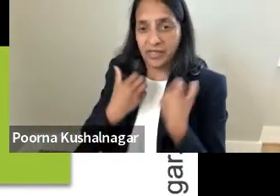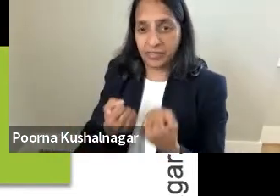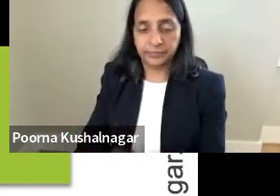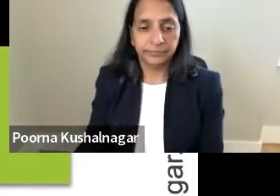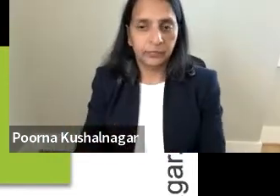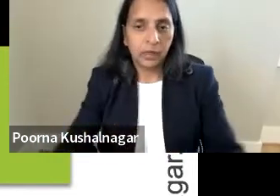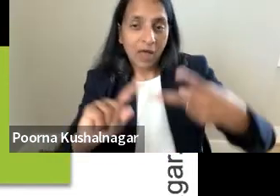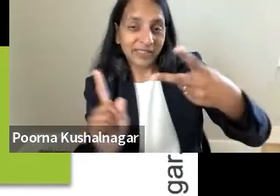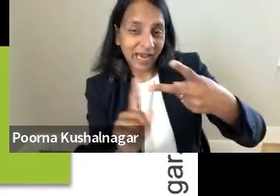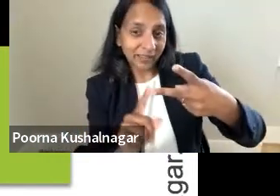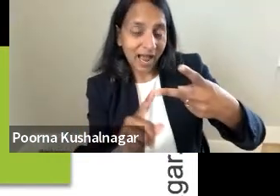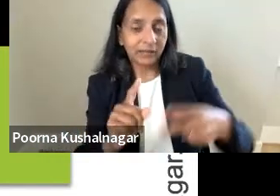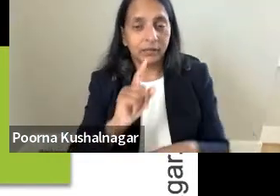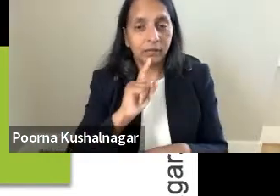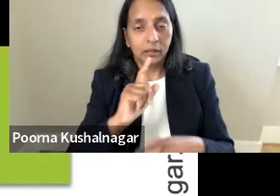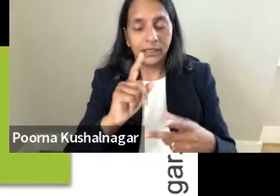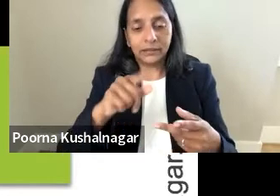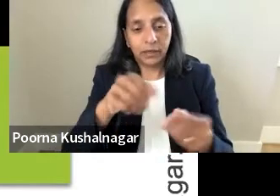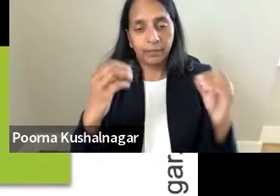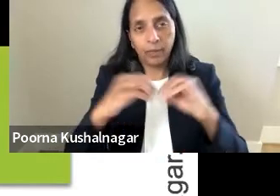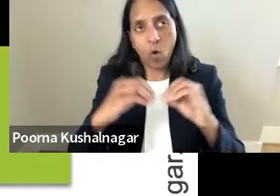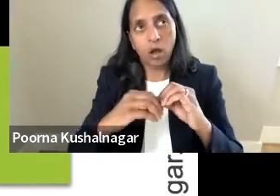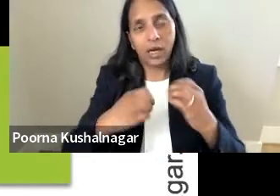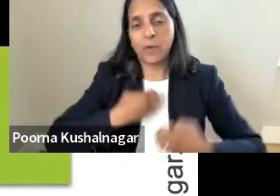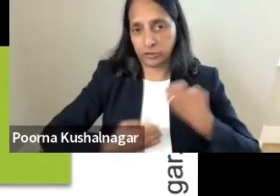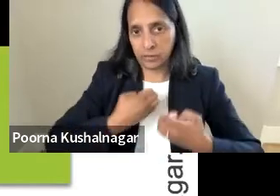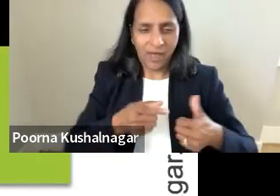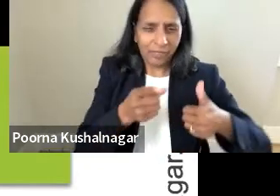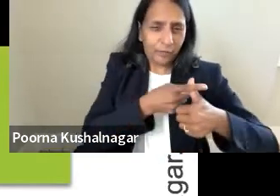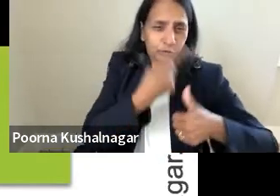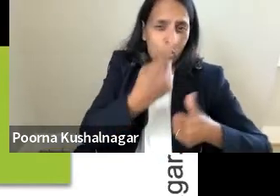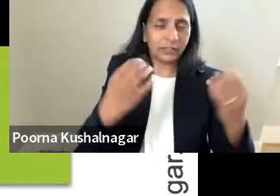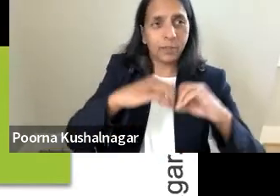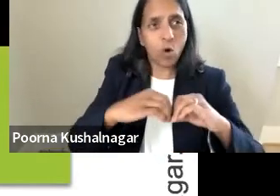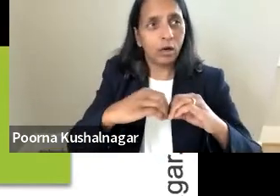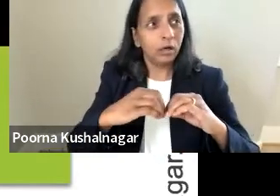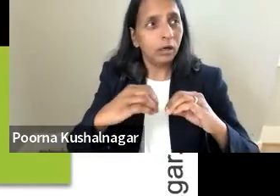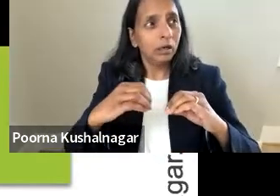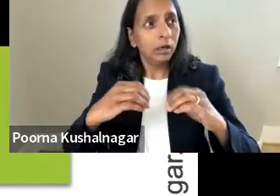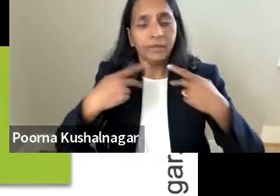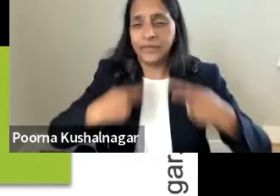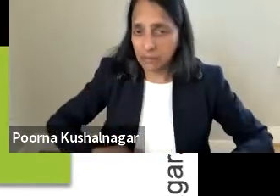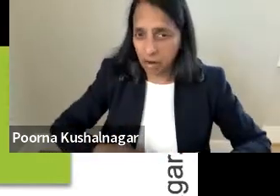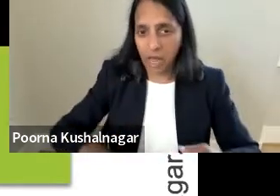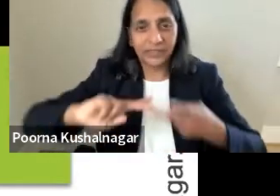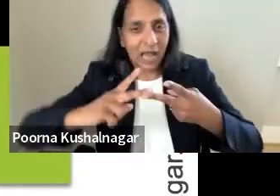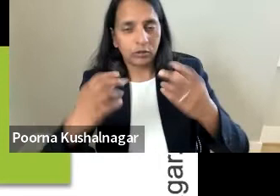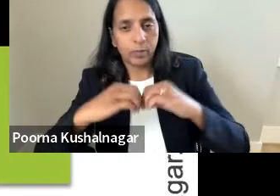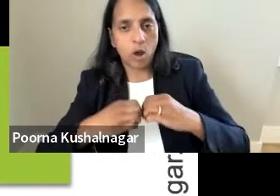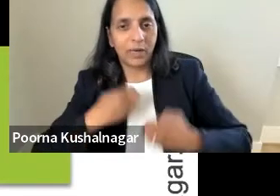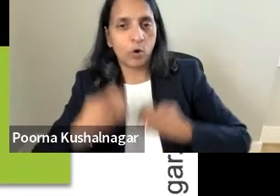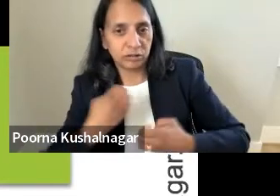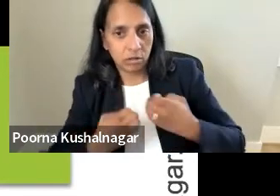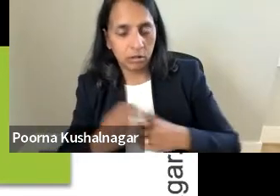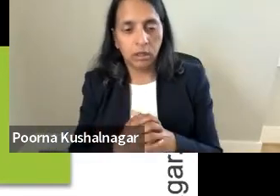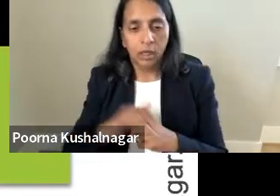disease because they're not able to ultimately take care of themselves health-wise. So the first finding is a